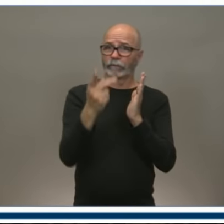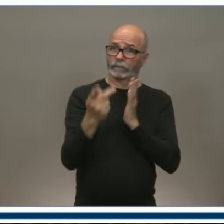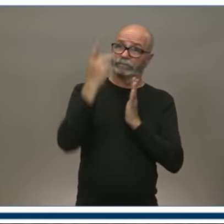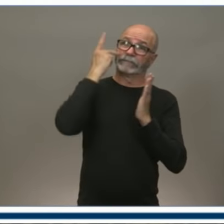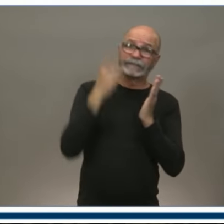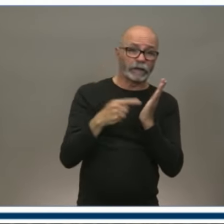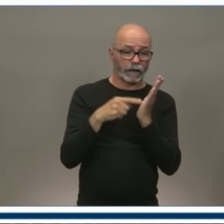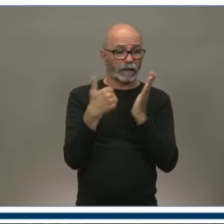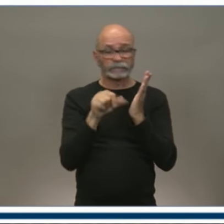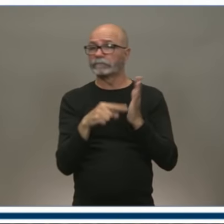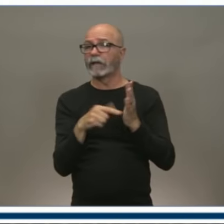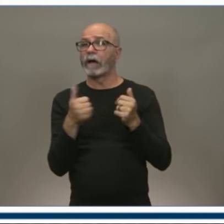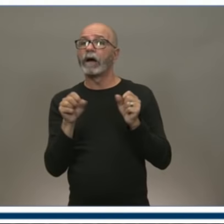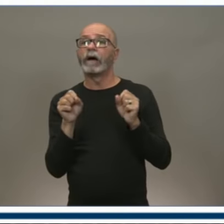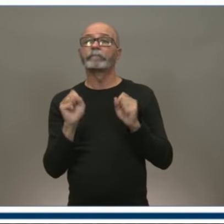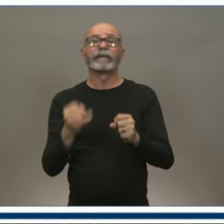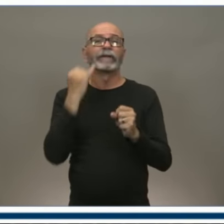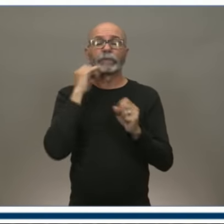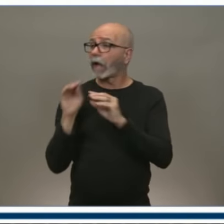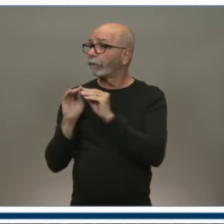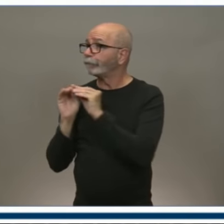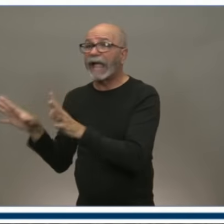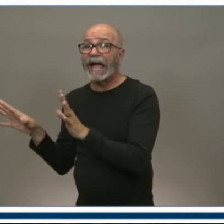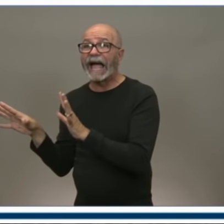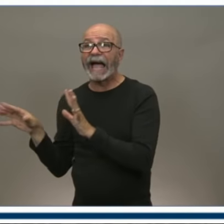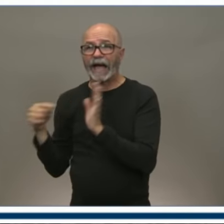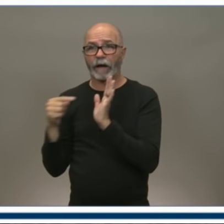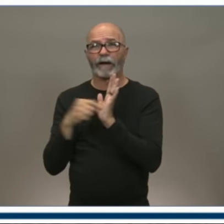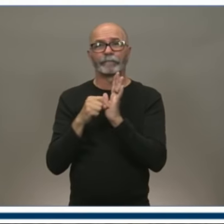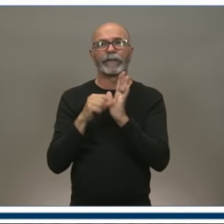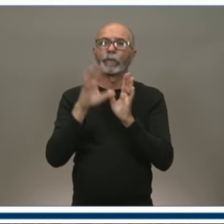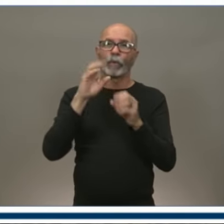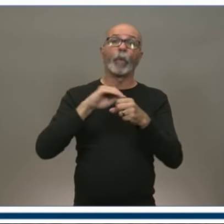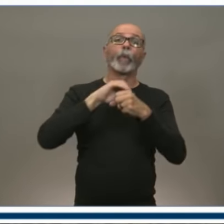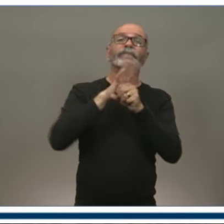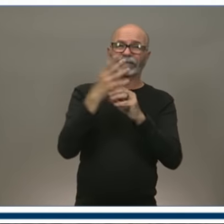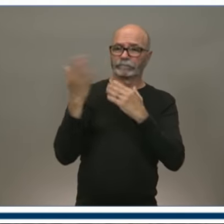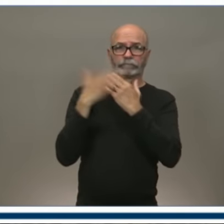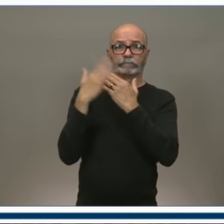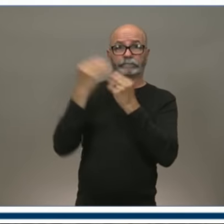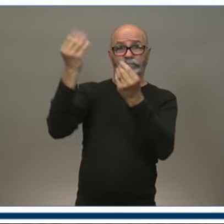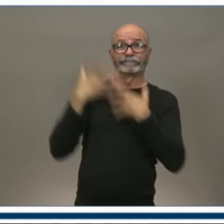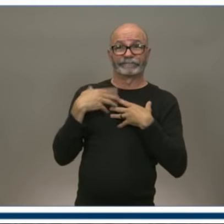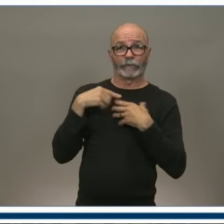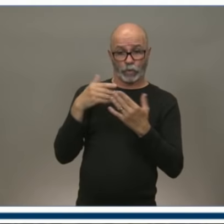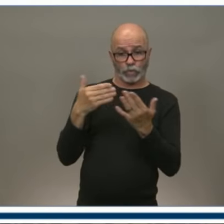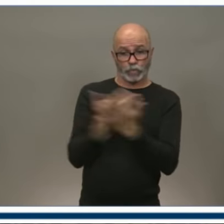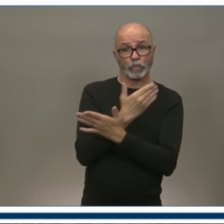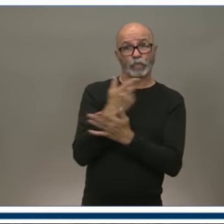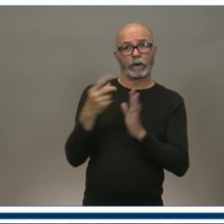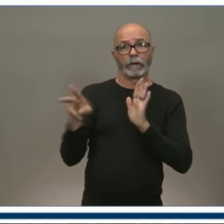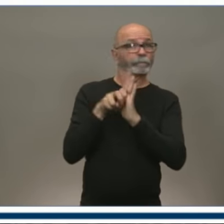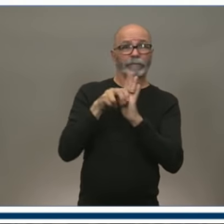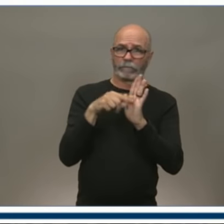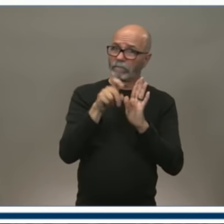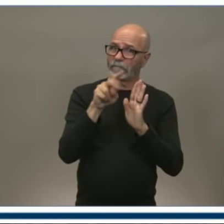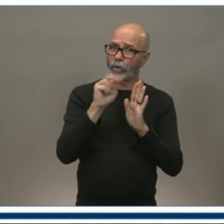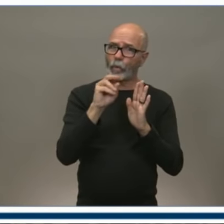exposure spread? So we don't have numbers. The federal government announced numbers recently, as I said, 5